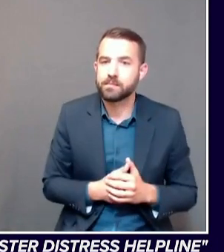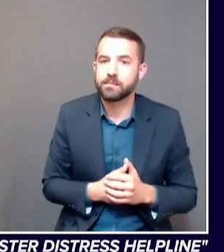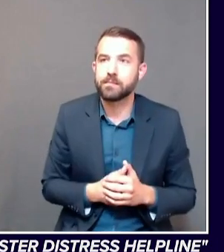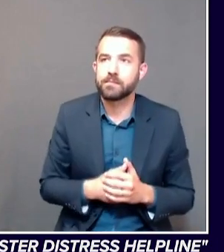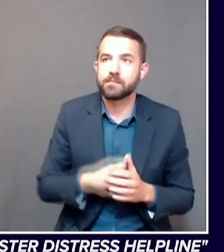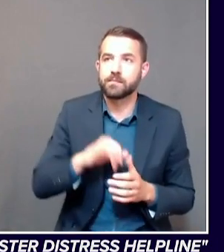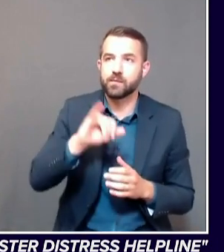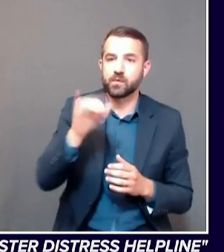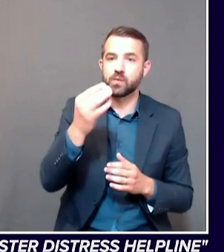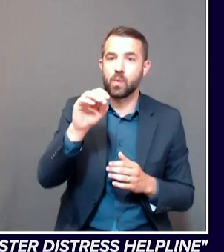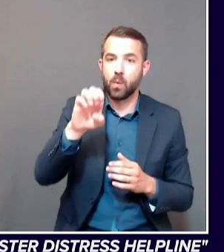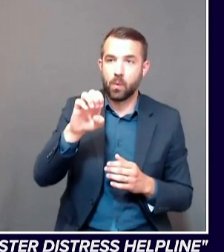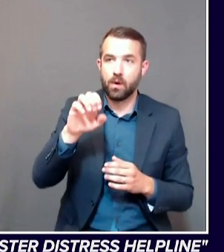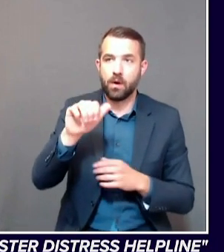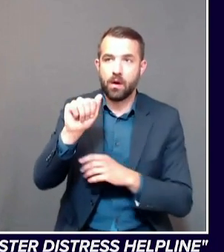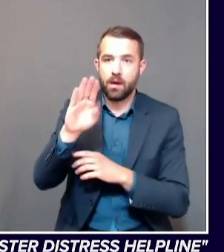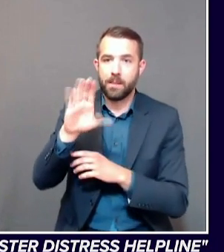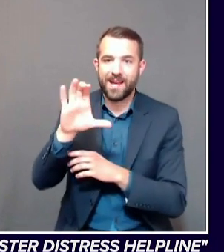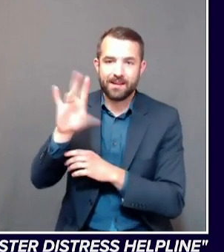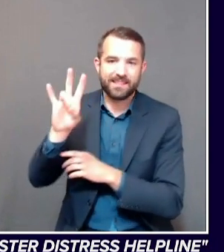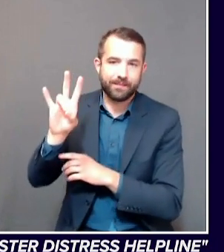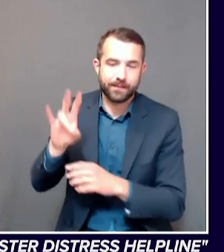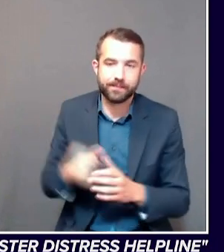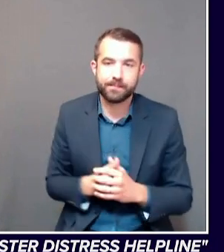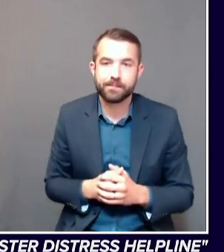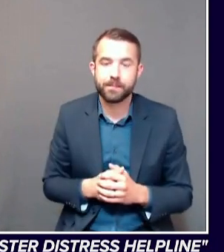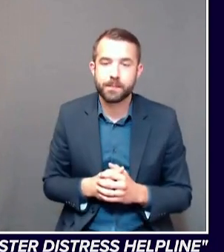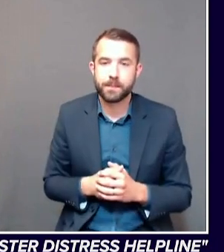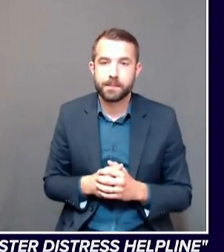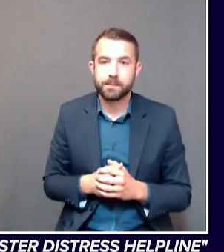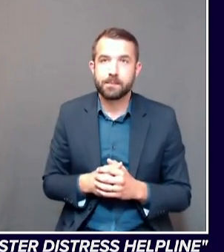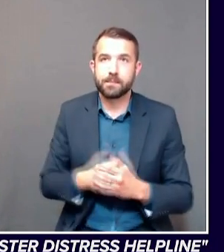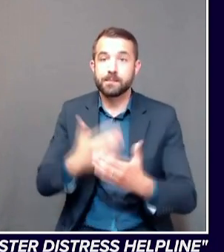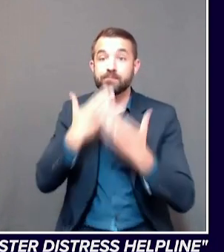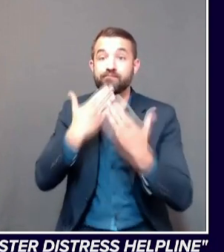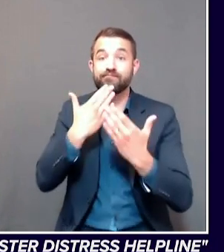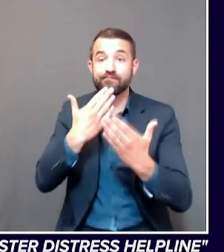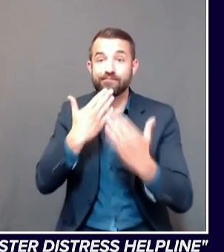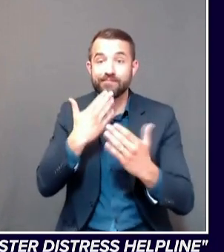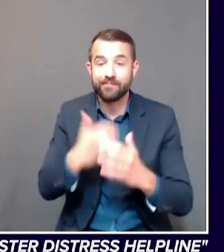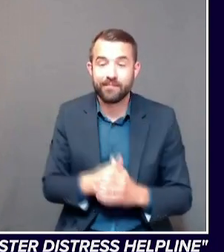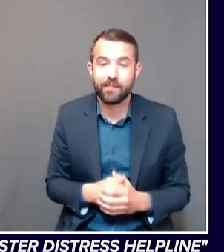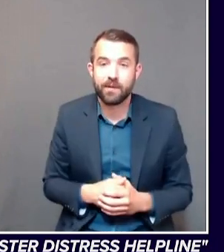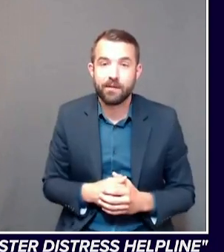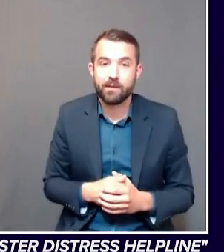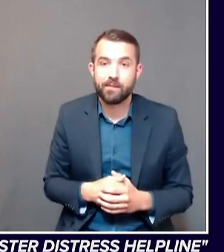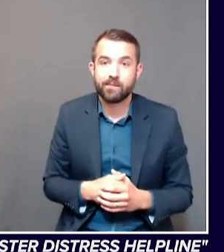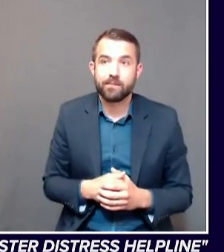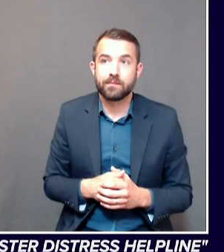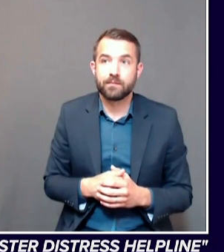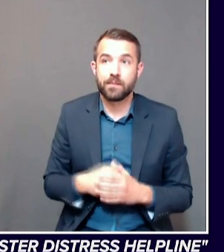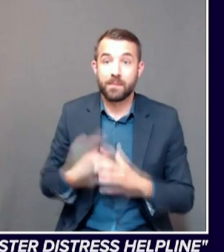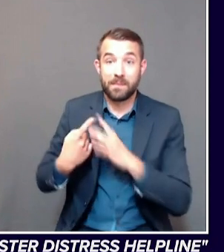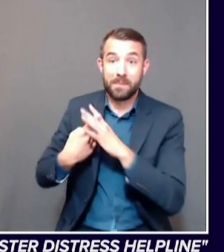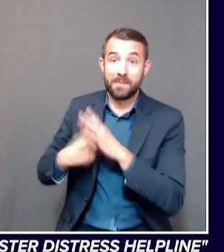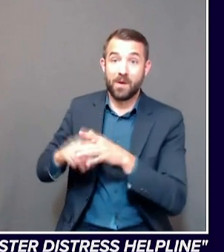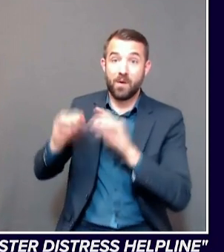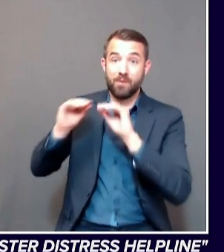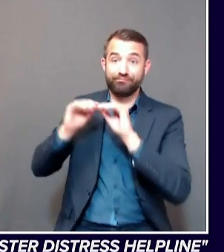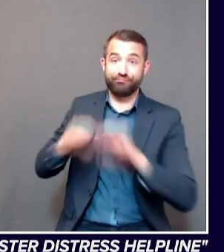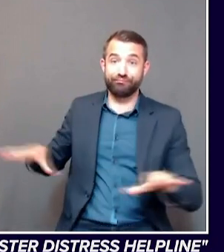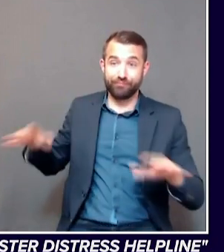from ABC 7. Thank you, Dr. Shah. From the beginning of the pandemic, the testing equipment